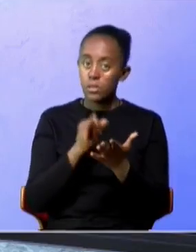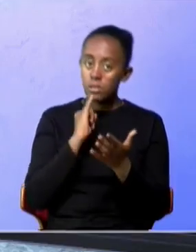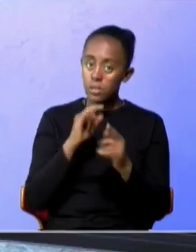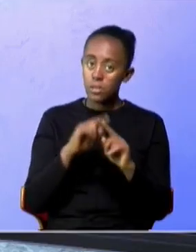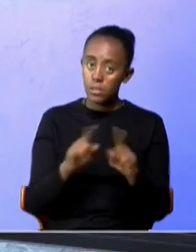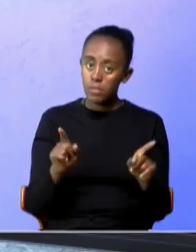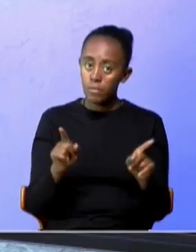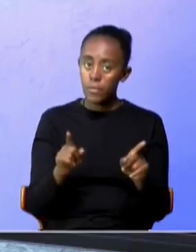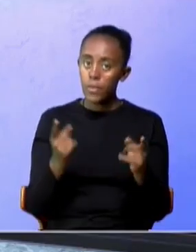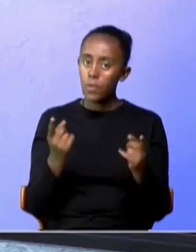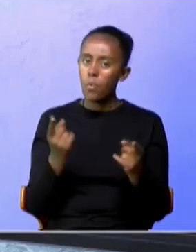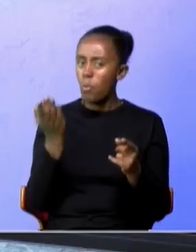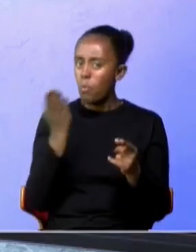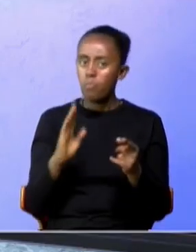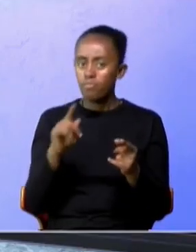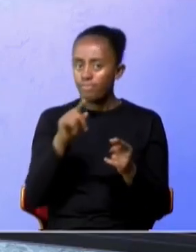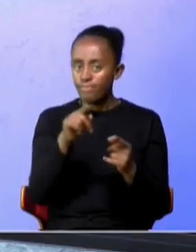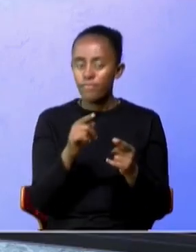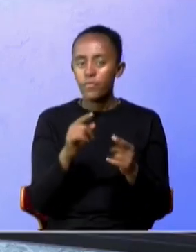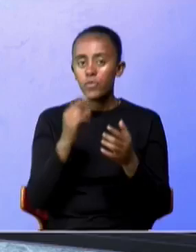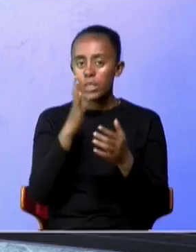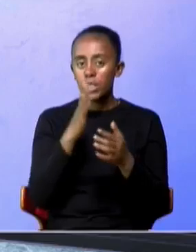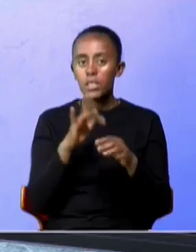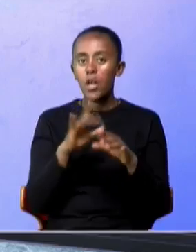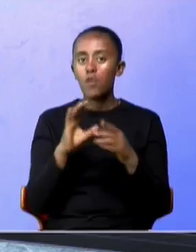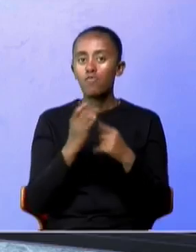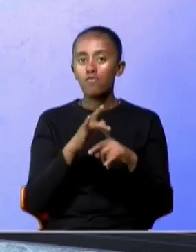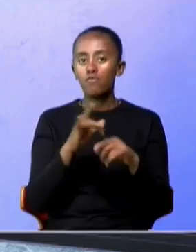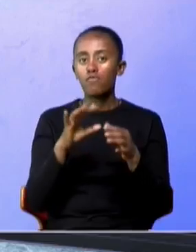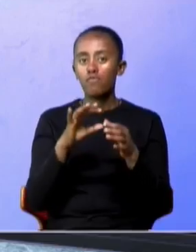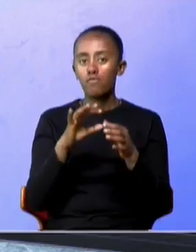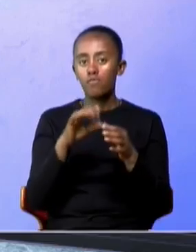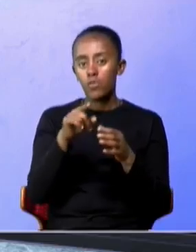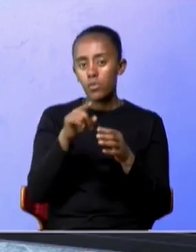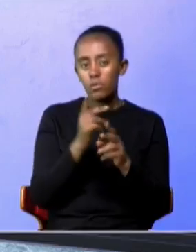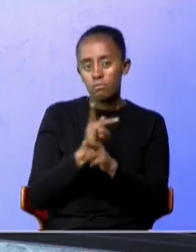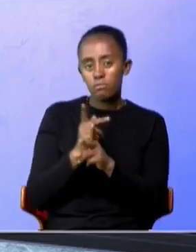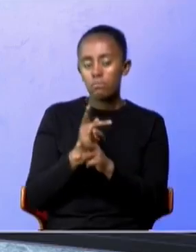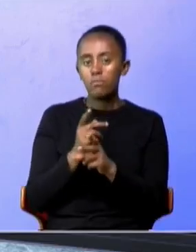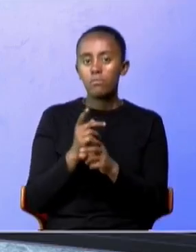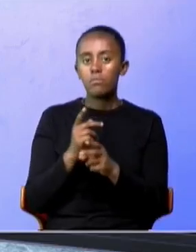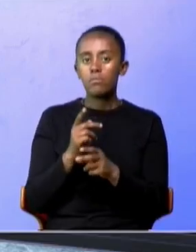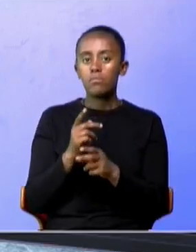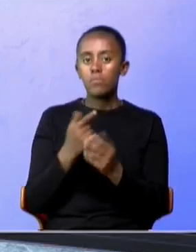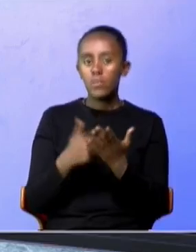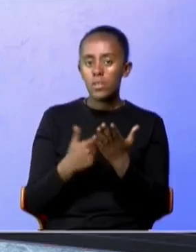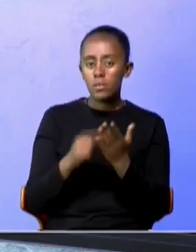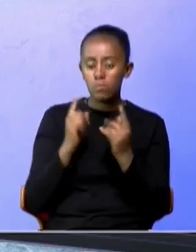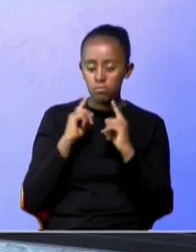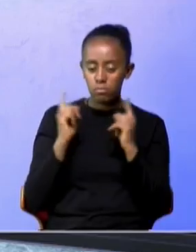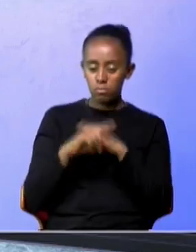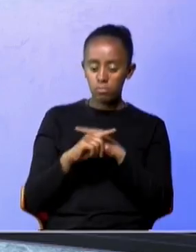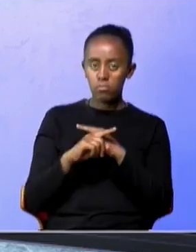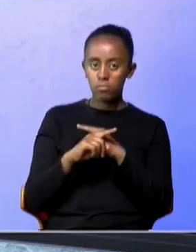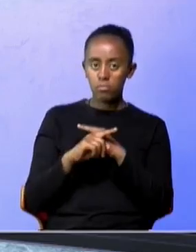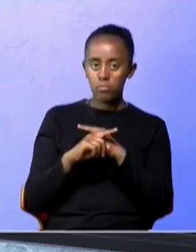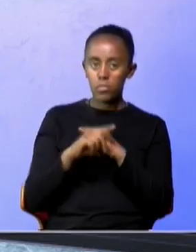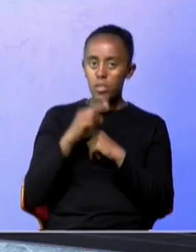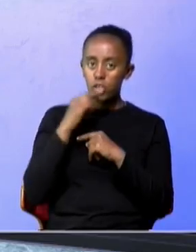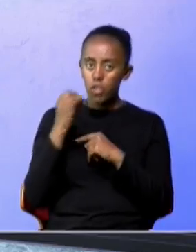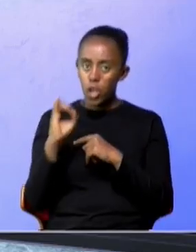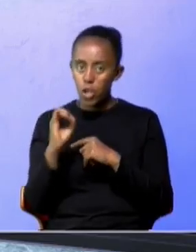difference. So whenever you have these kind of situations, be aware that it won't confuse you as a